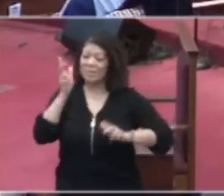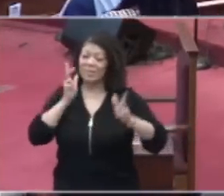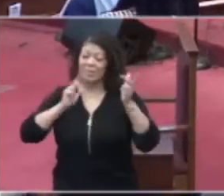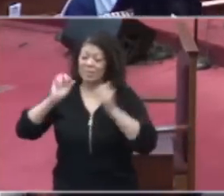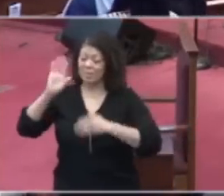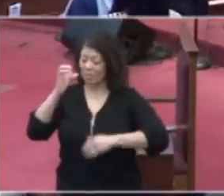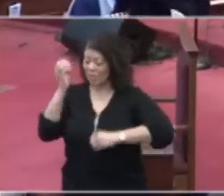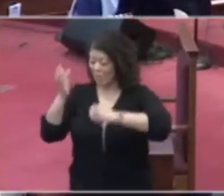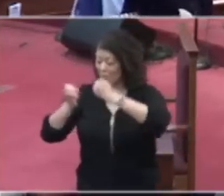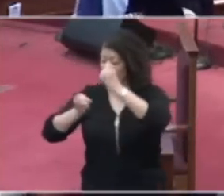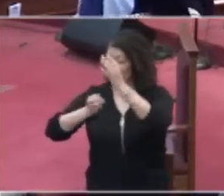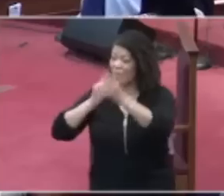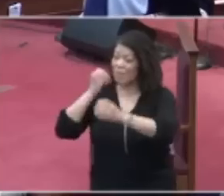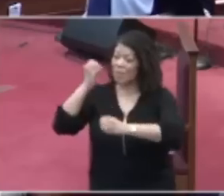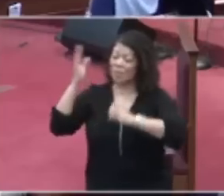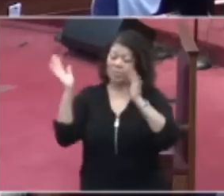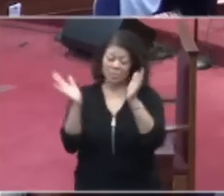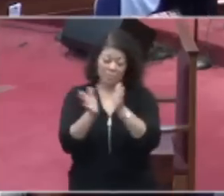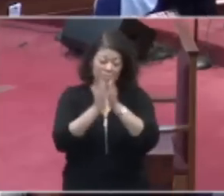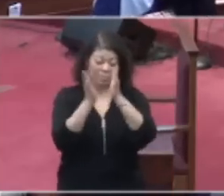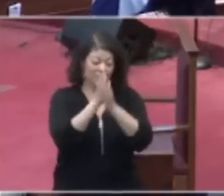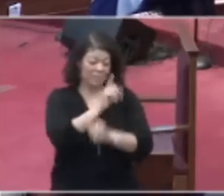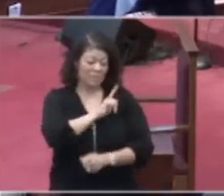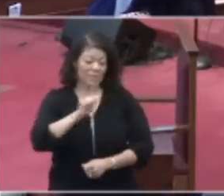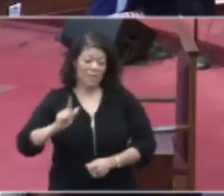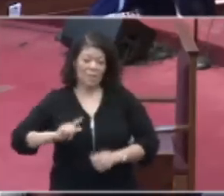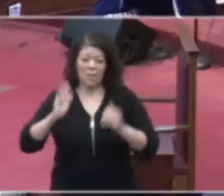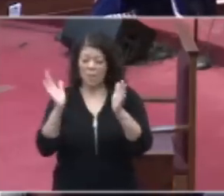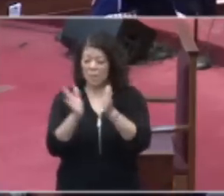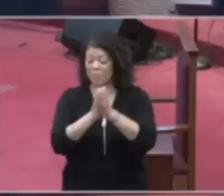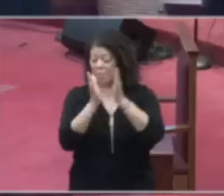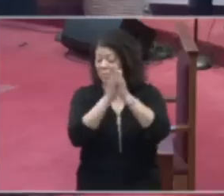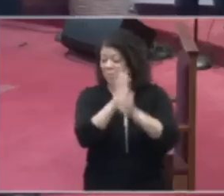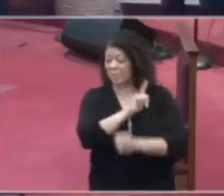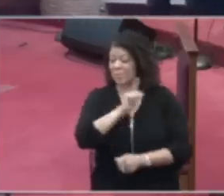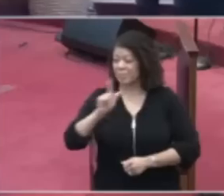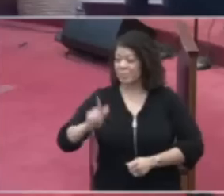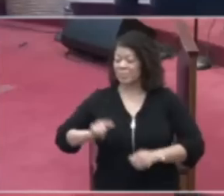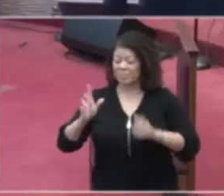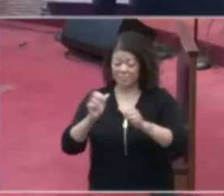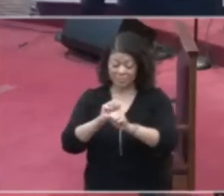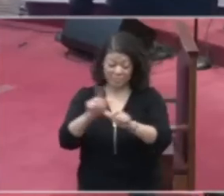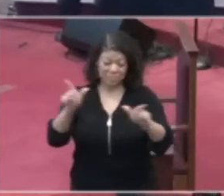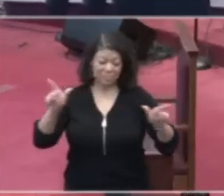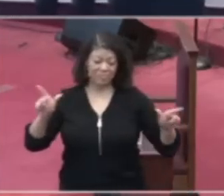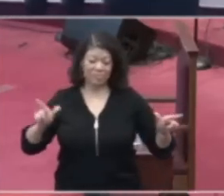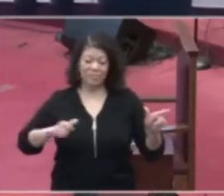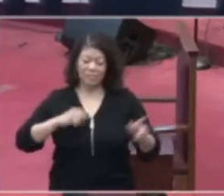Here is voice. Praise the Lord. Praise the Lord. Come on, people.